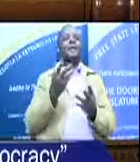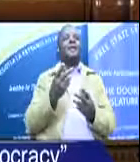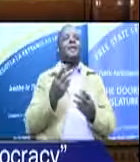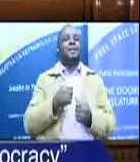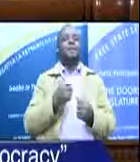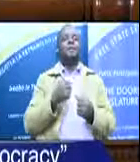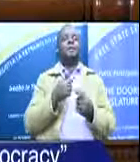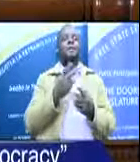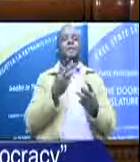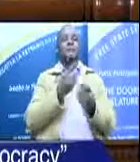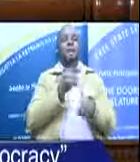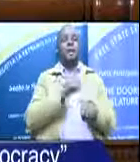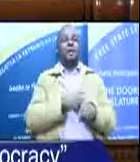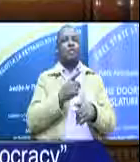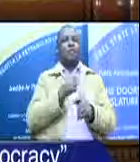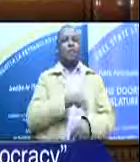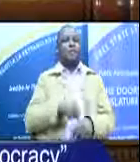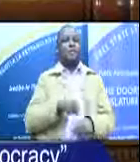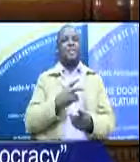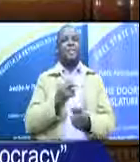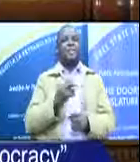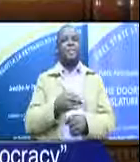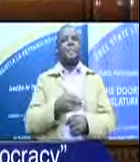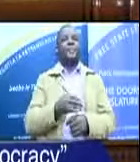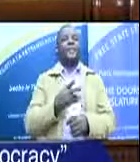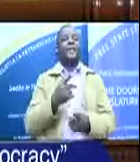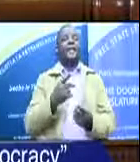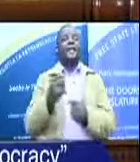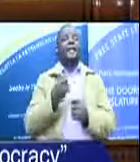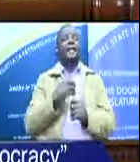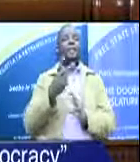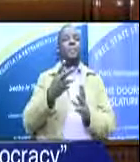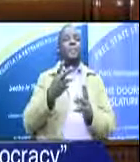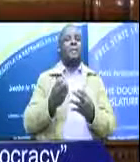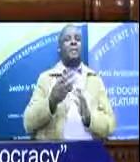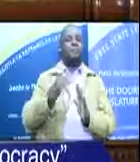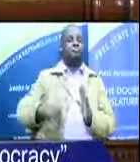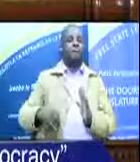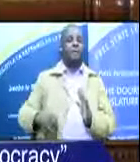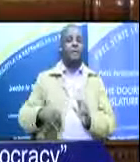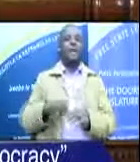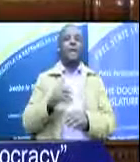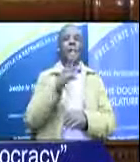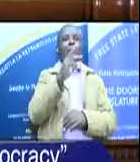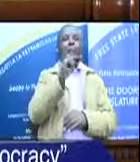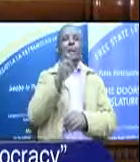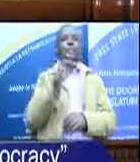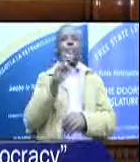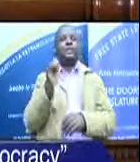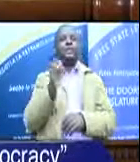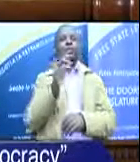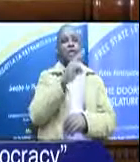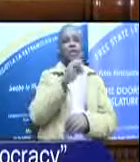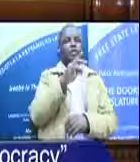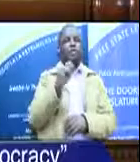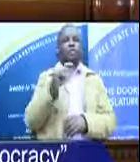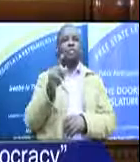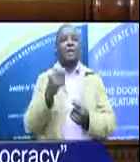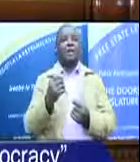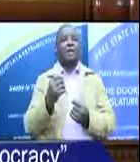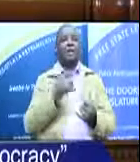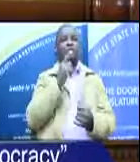of theatre time, thus leading to backlogs. To address this, Albert Nzula is being used to perform specialized